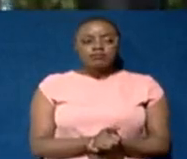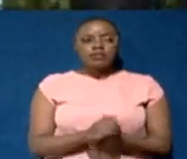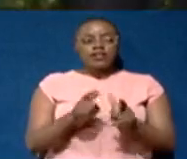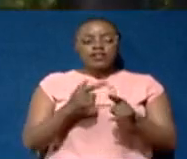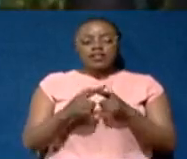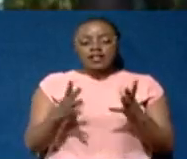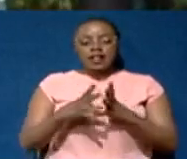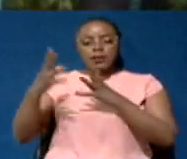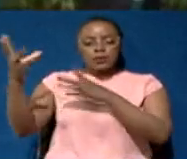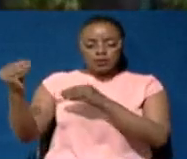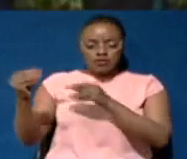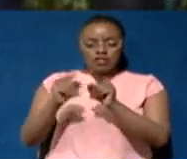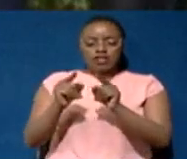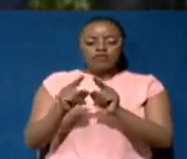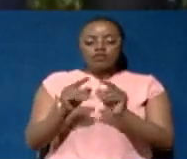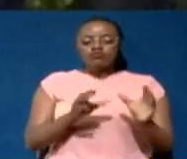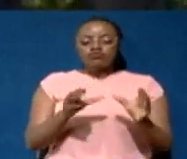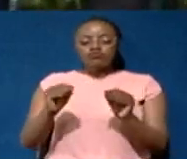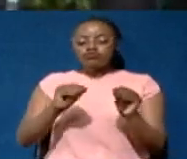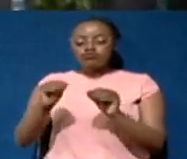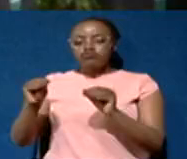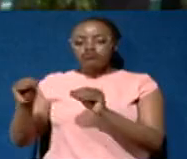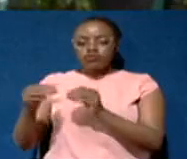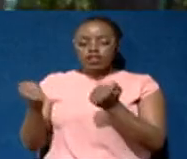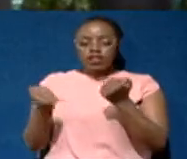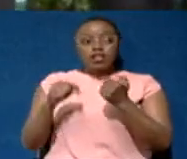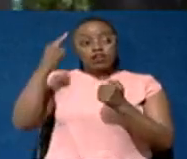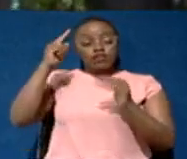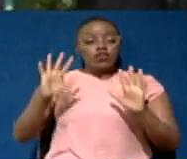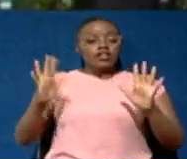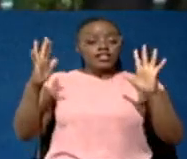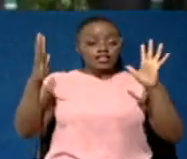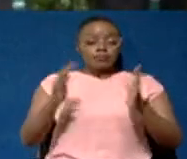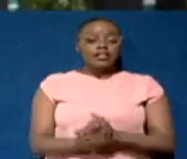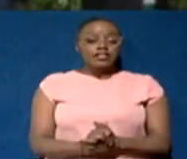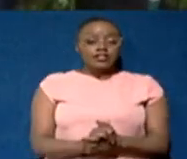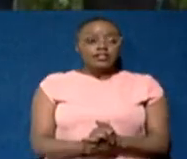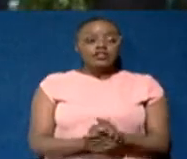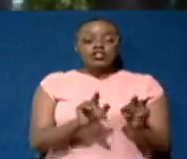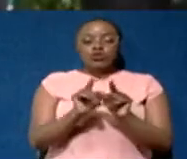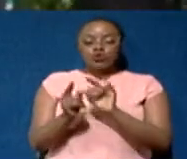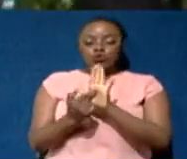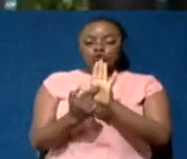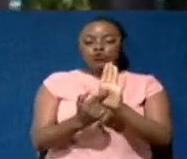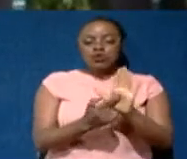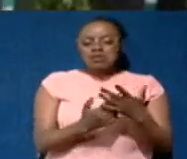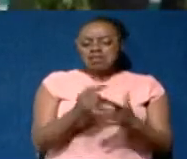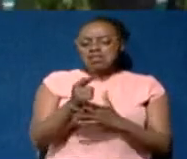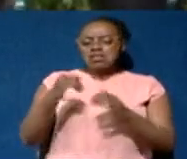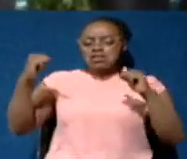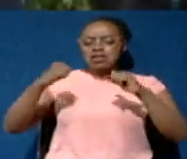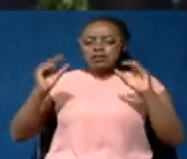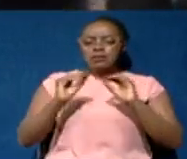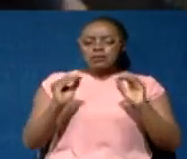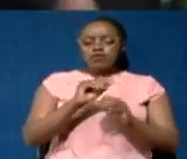Before departing in a procession to the Uhuru Gardens for the celebrations. Further illustrations of bad blood between